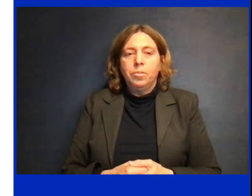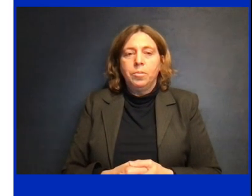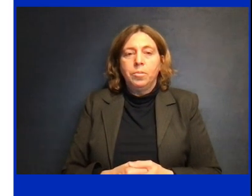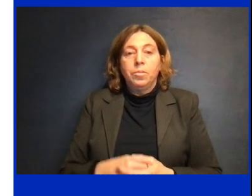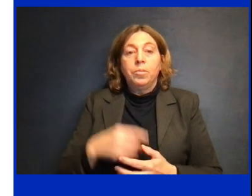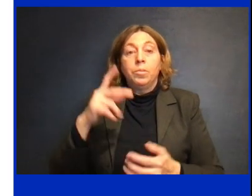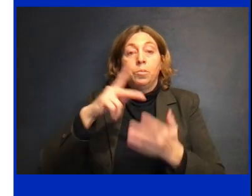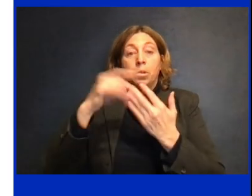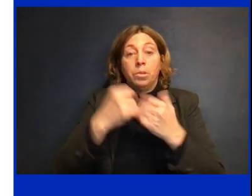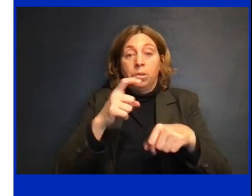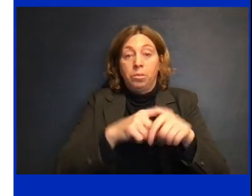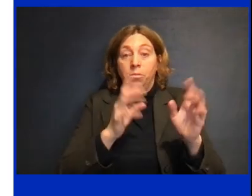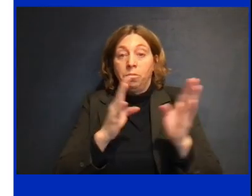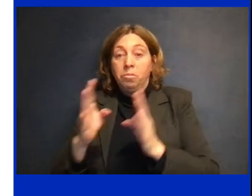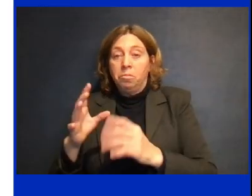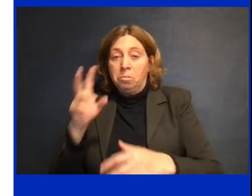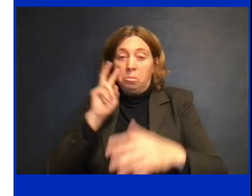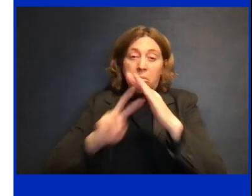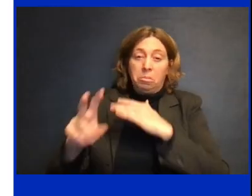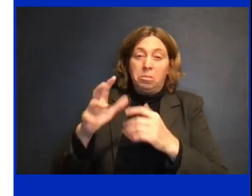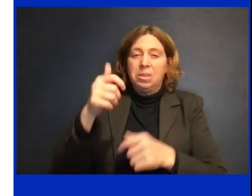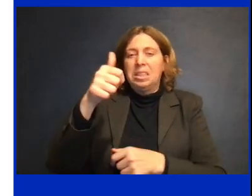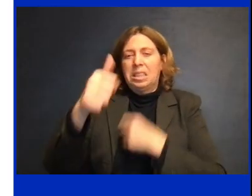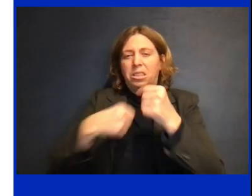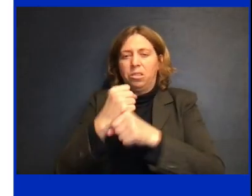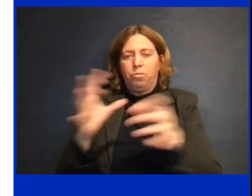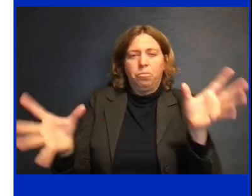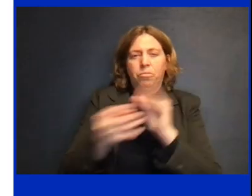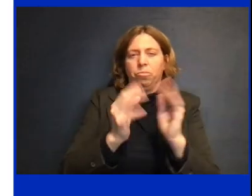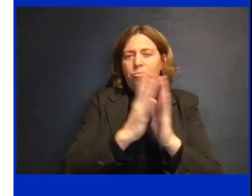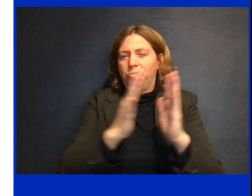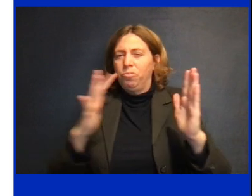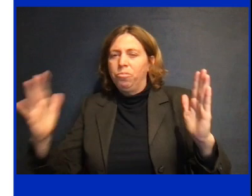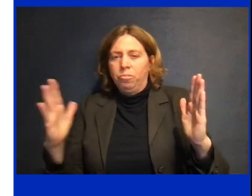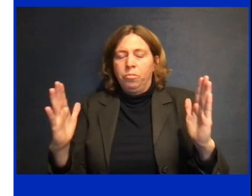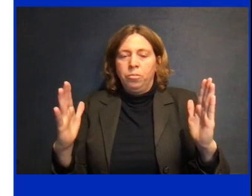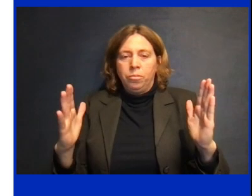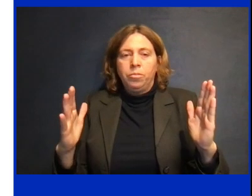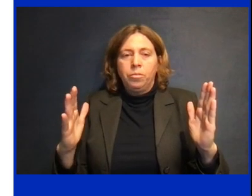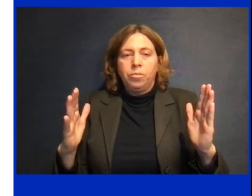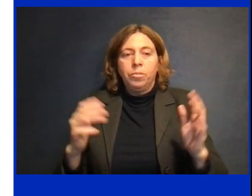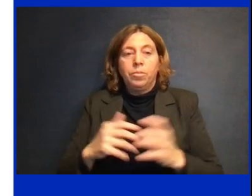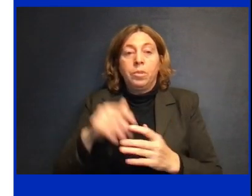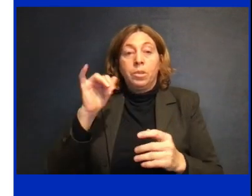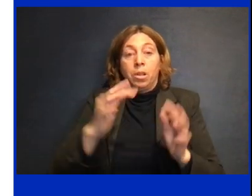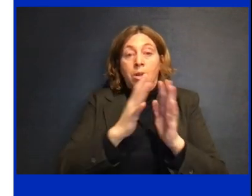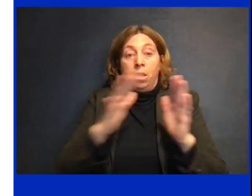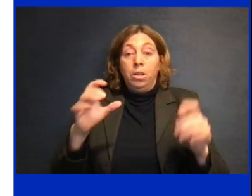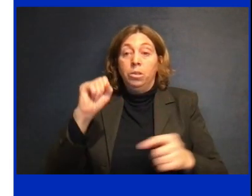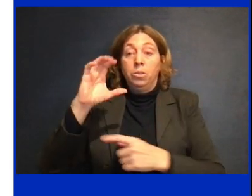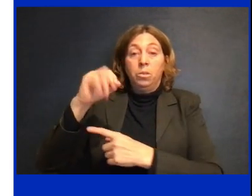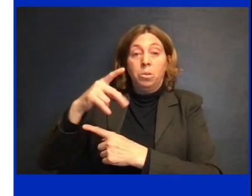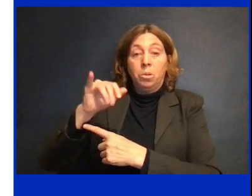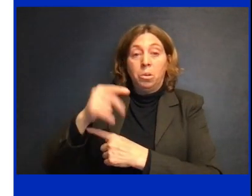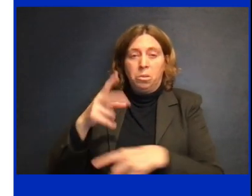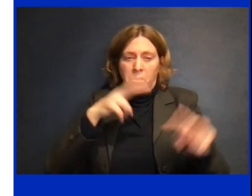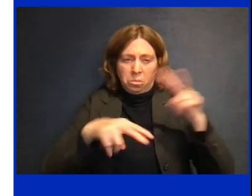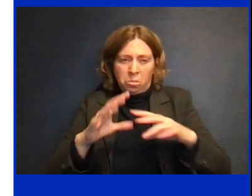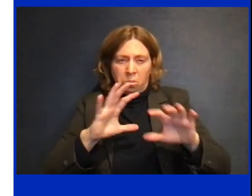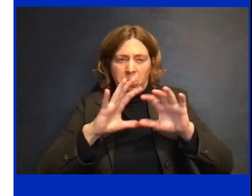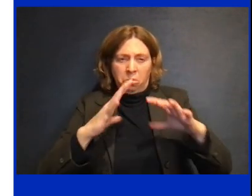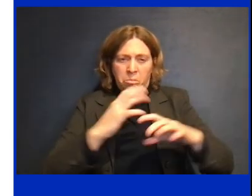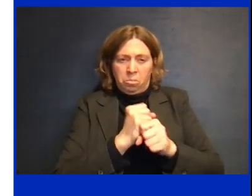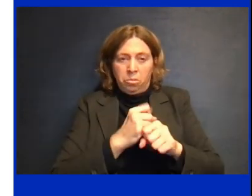The project timeline is estimated to be approximately 10 years. Following scoping, the first 2.5 years of